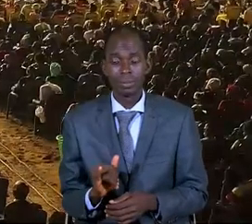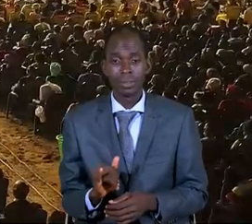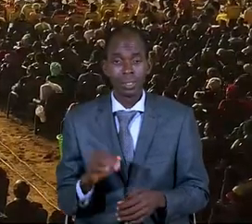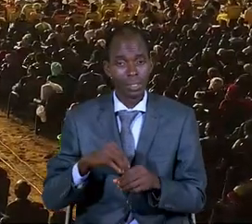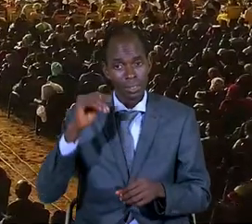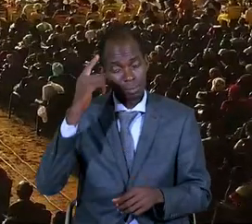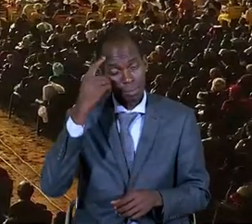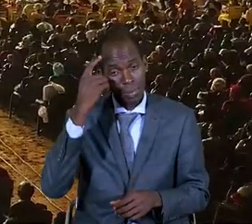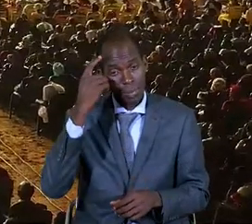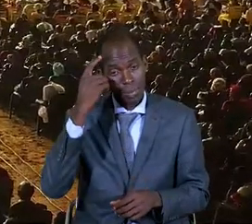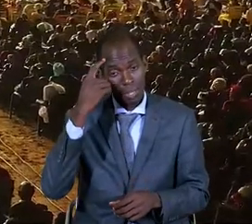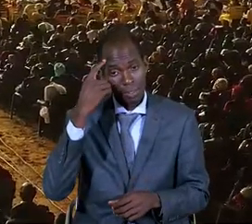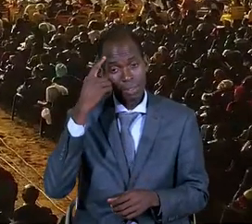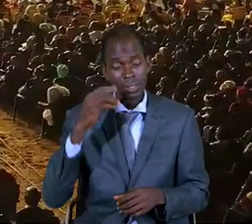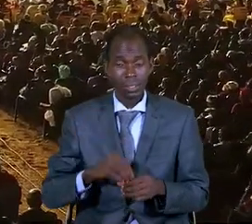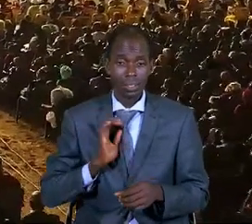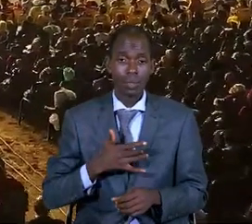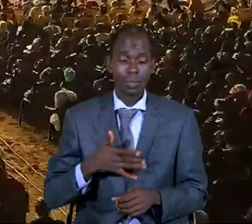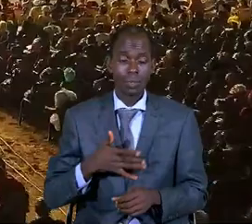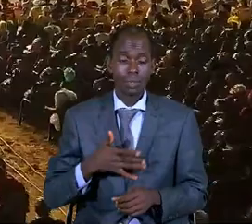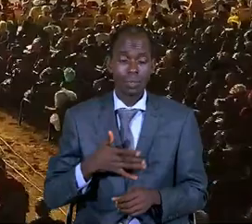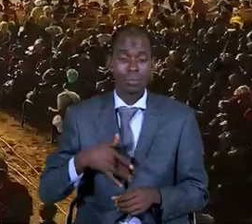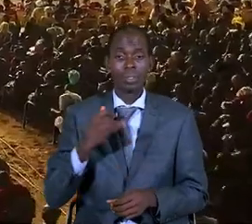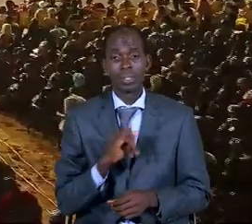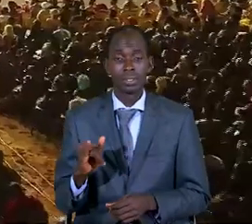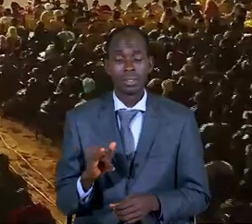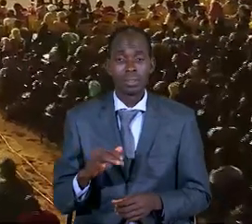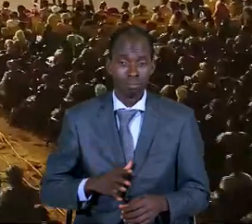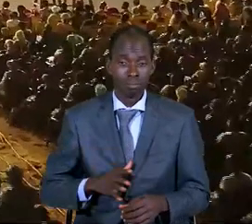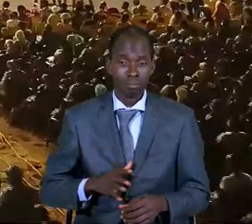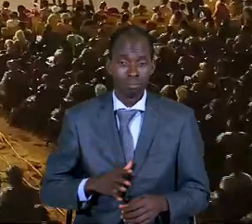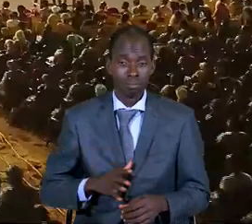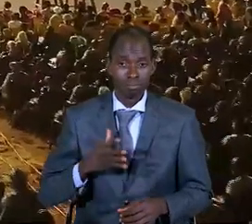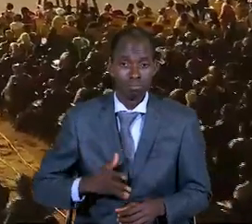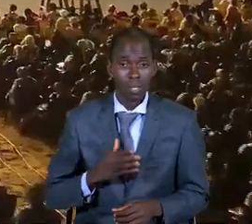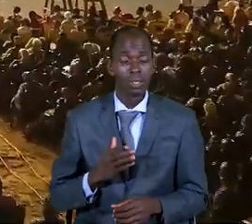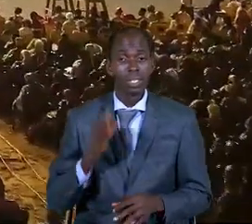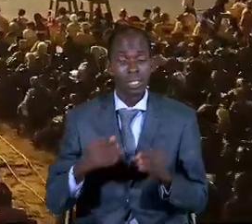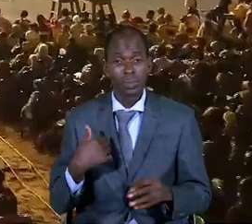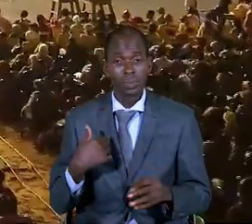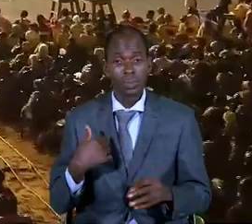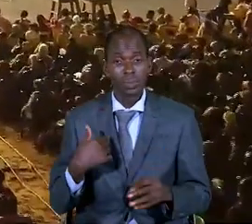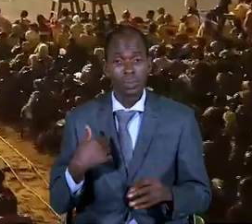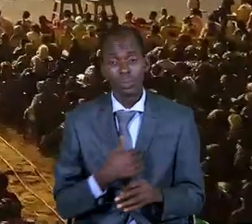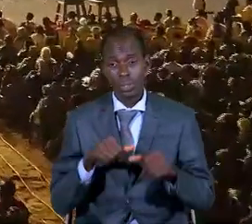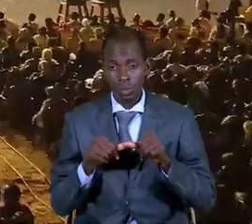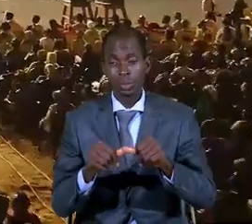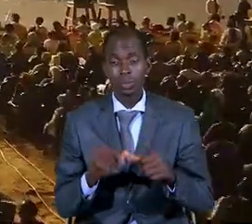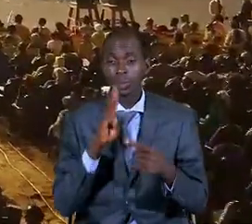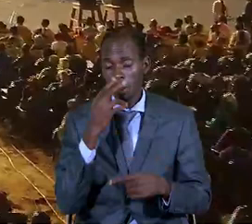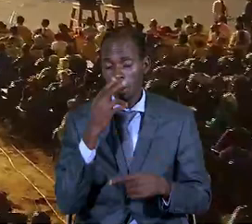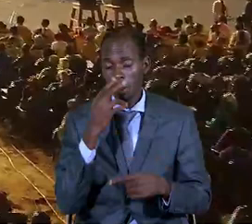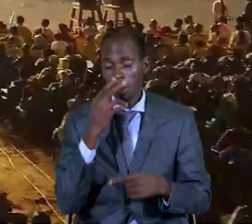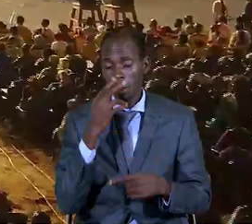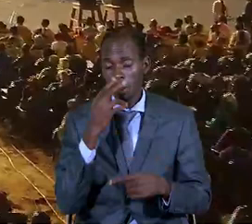intellectually, emotionally, morally, if we remain blind, eventually